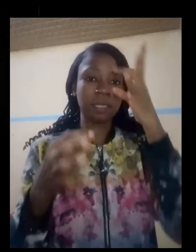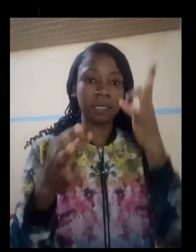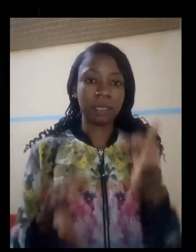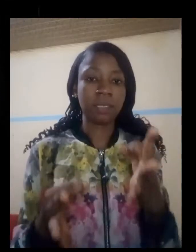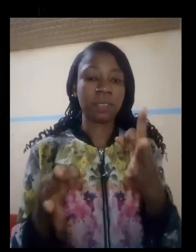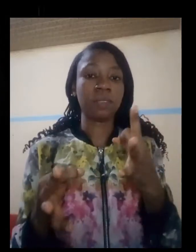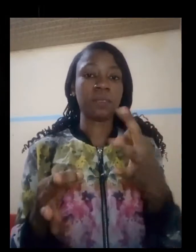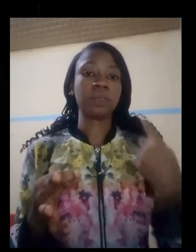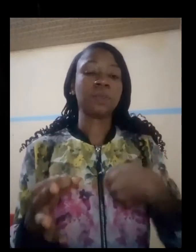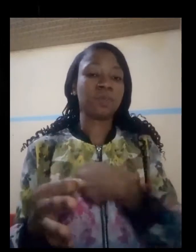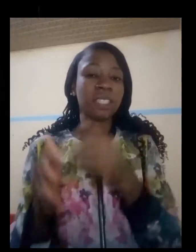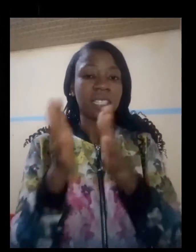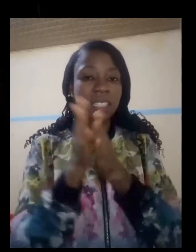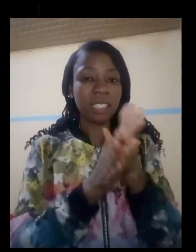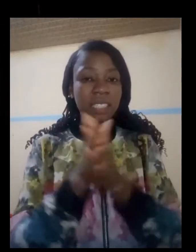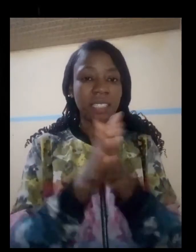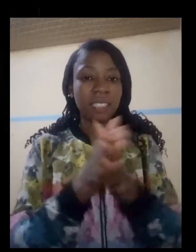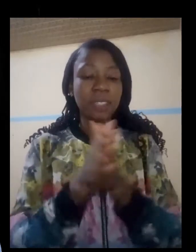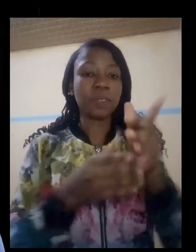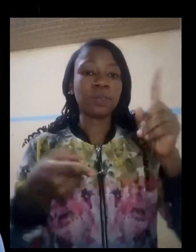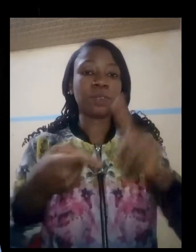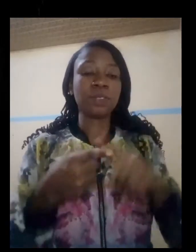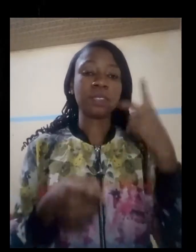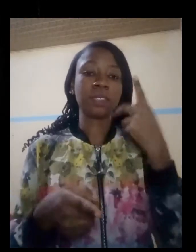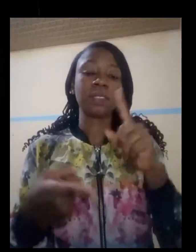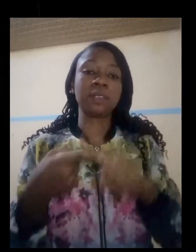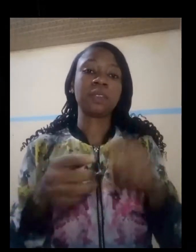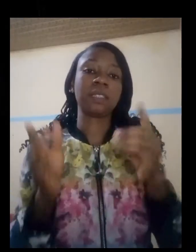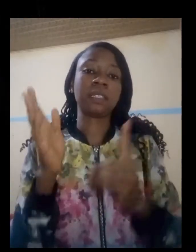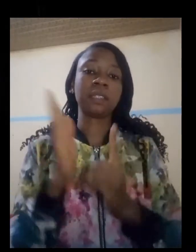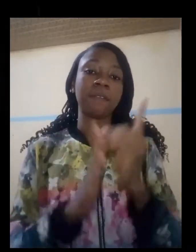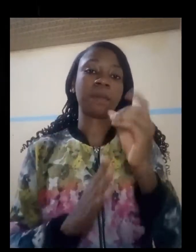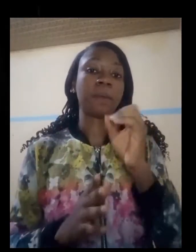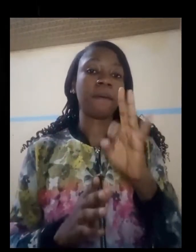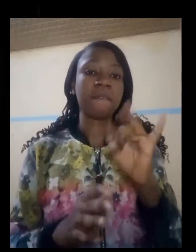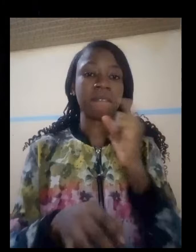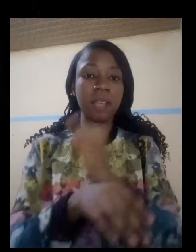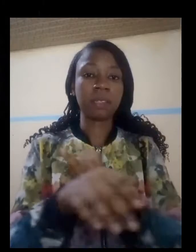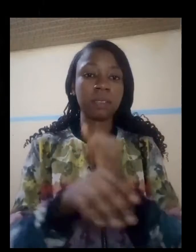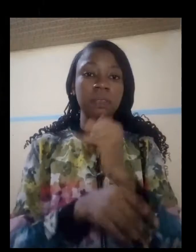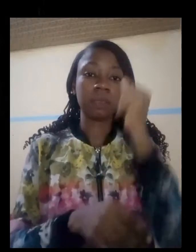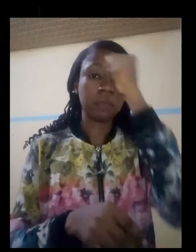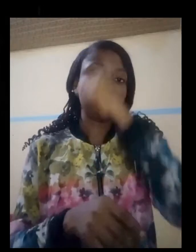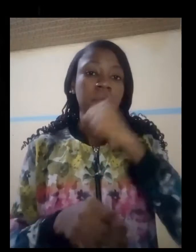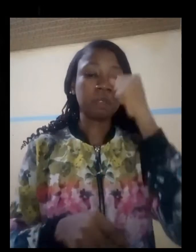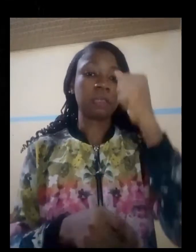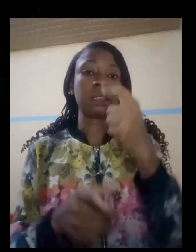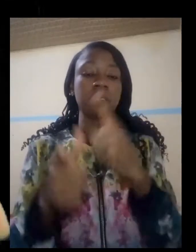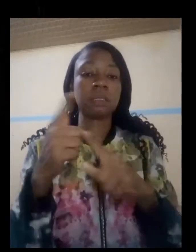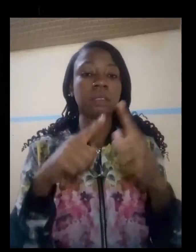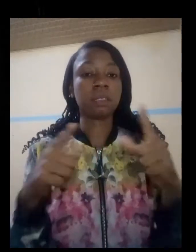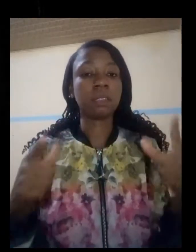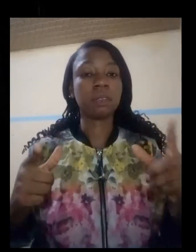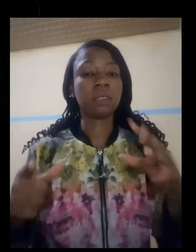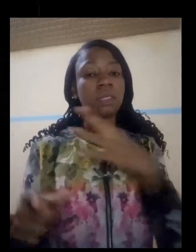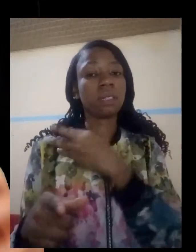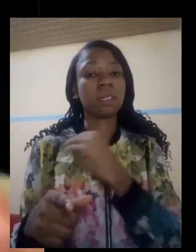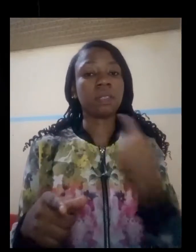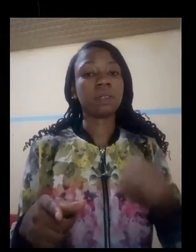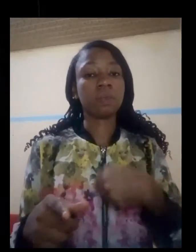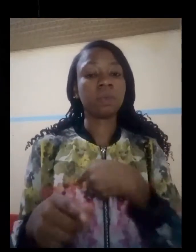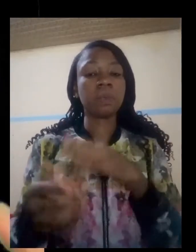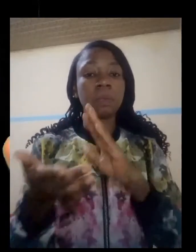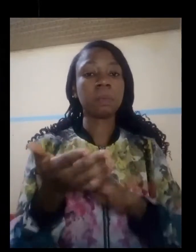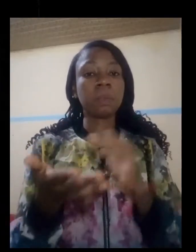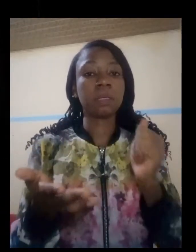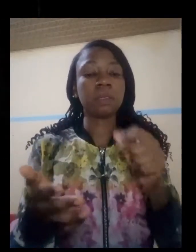to the development of indigenous African sign languages. And we believe this will not be complete if we